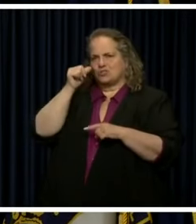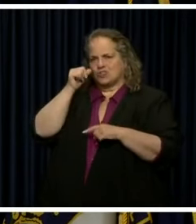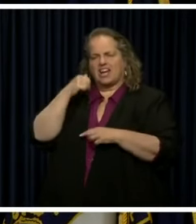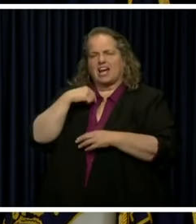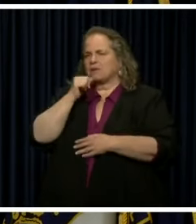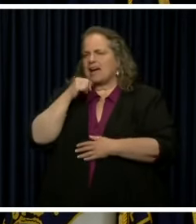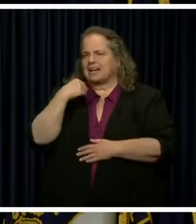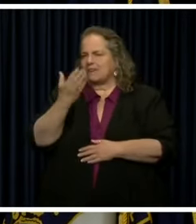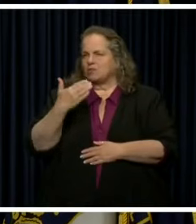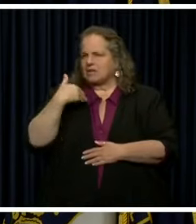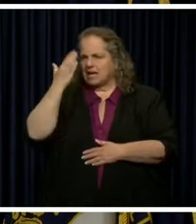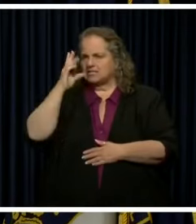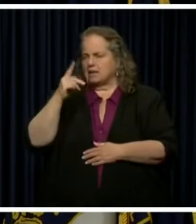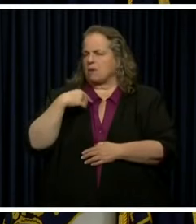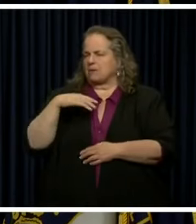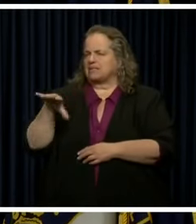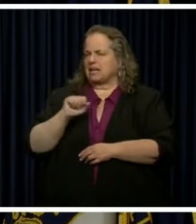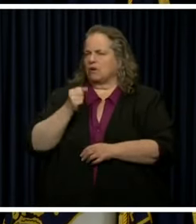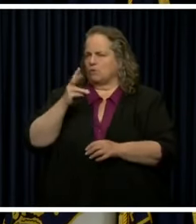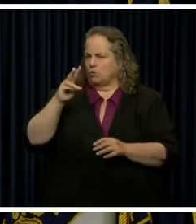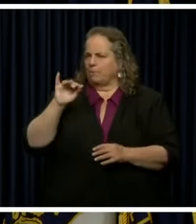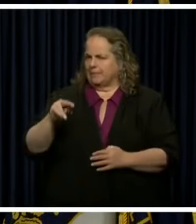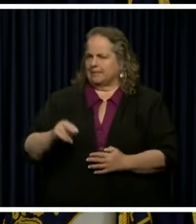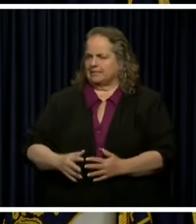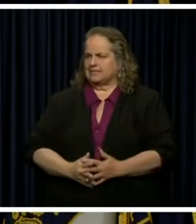take just a second.